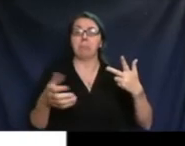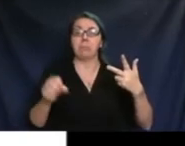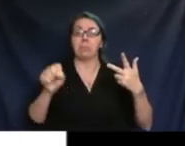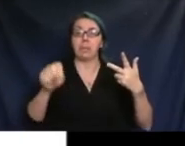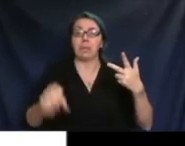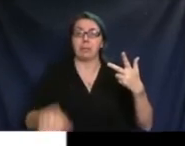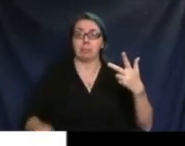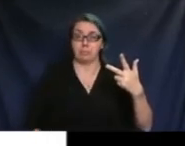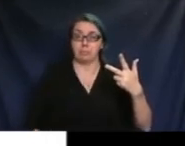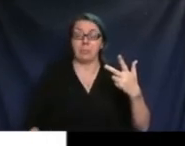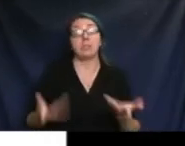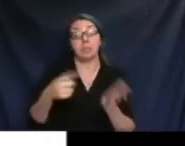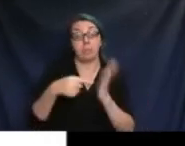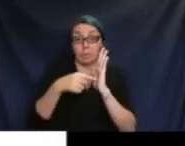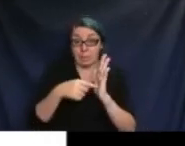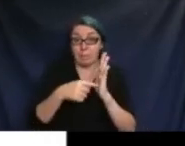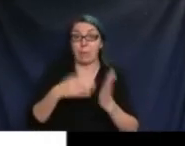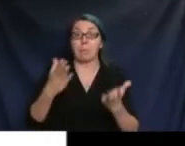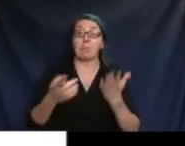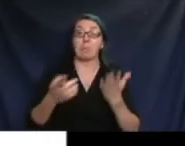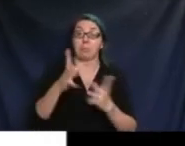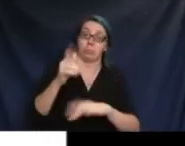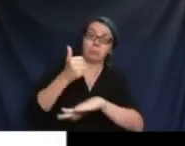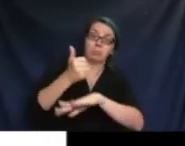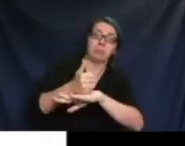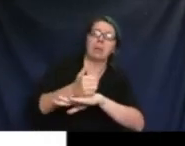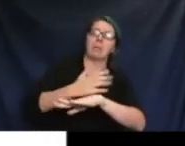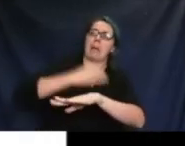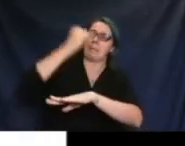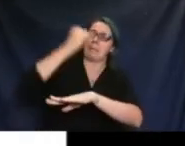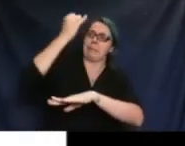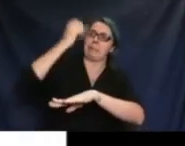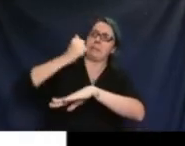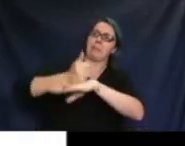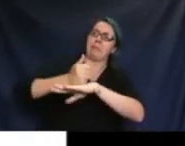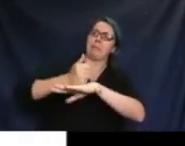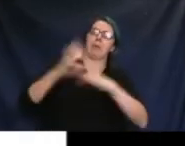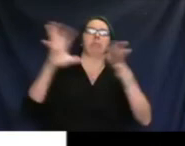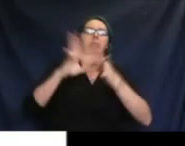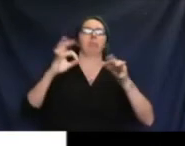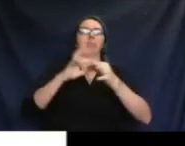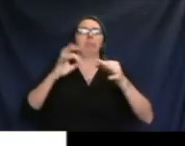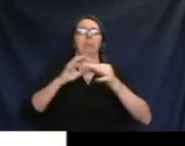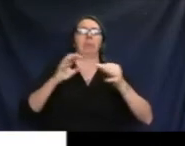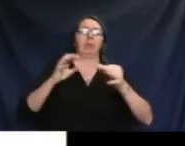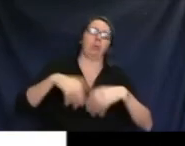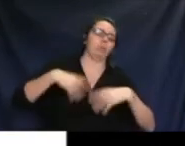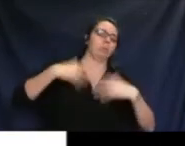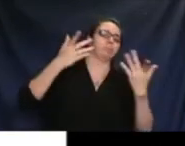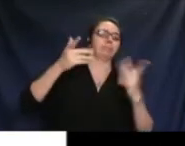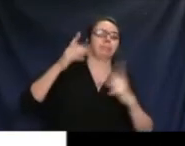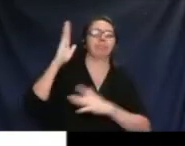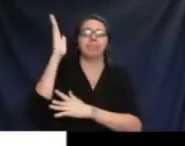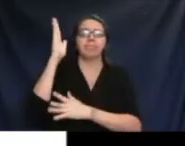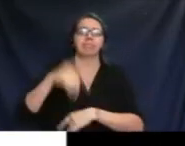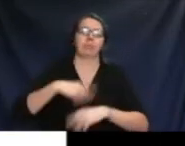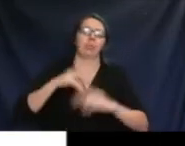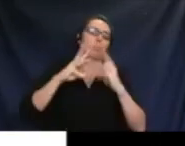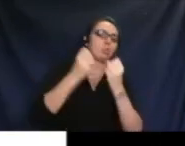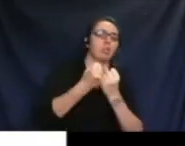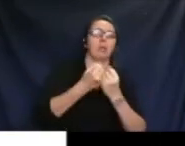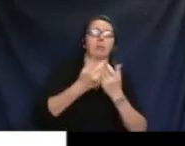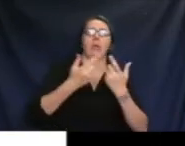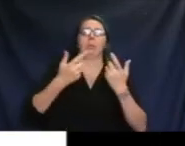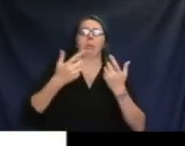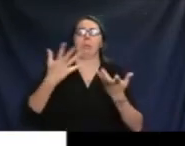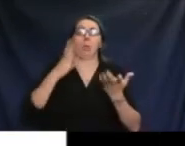proposing a talks program or something that is actually about the public art, in the city, or I don't know